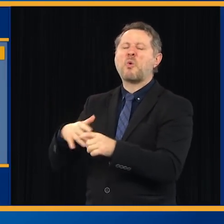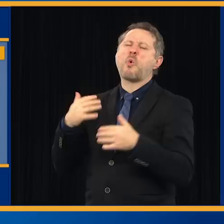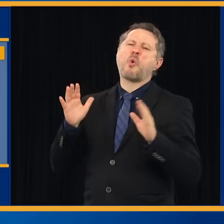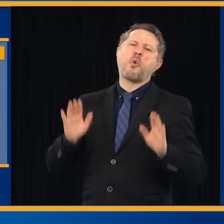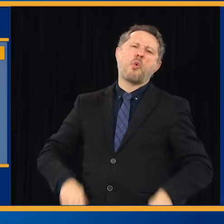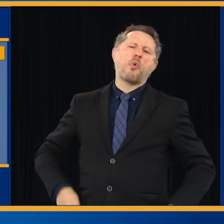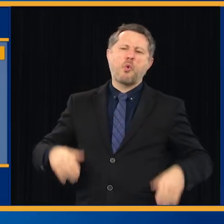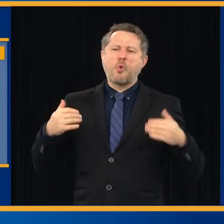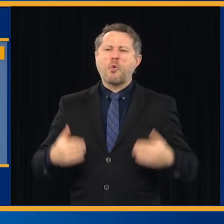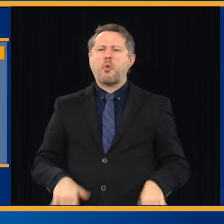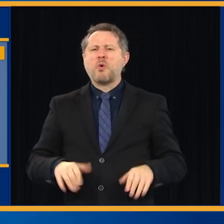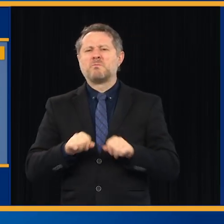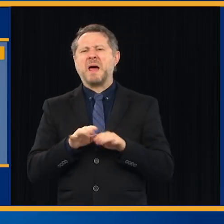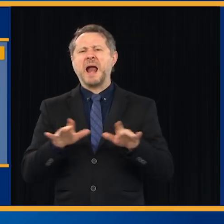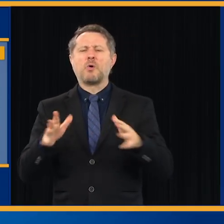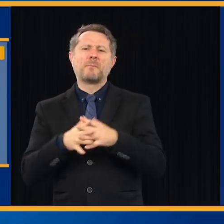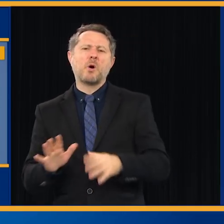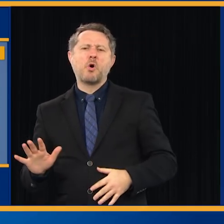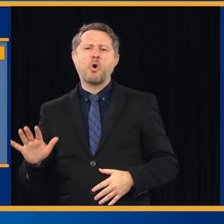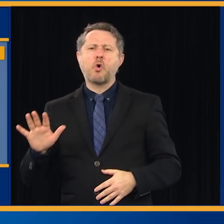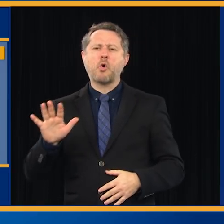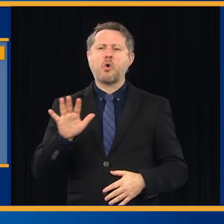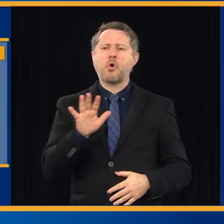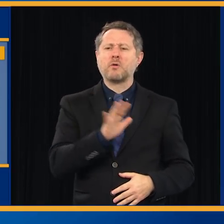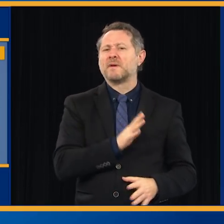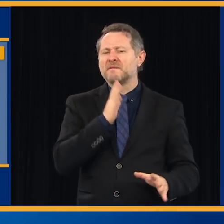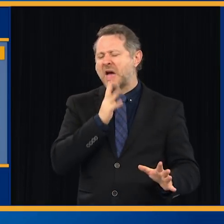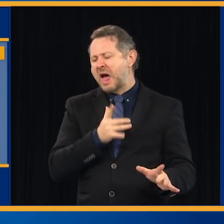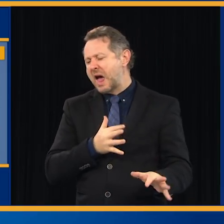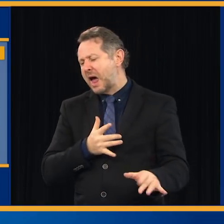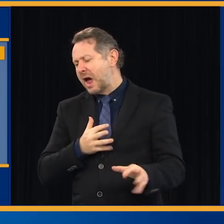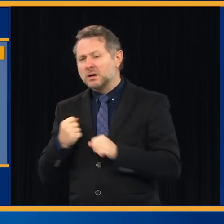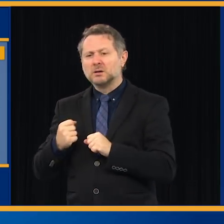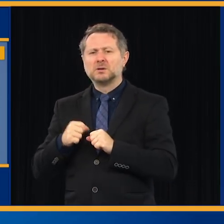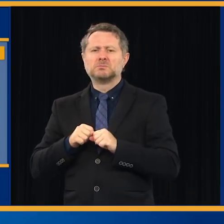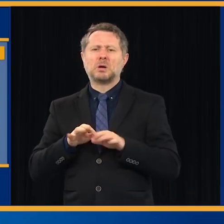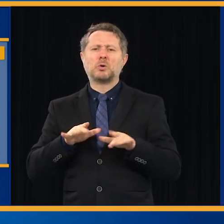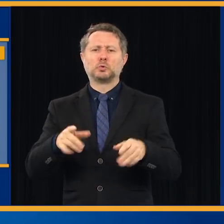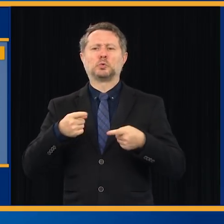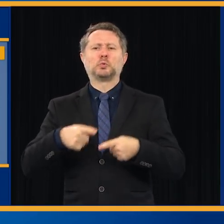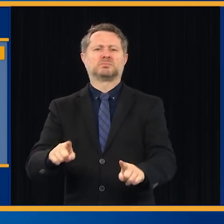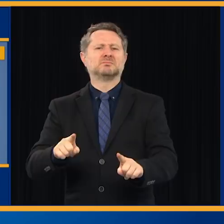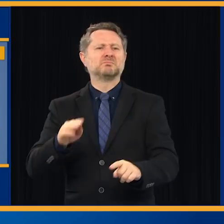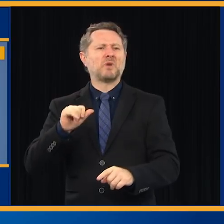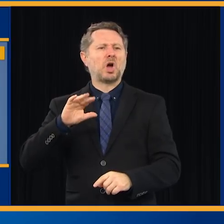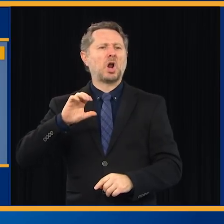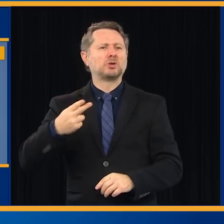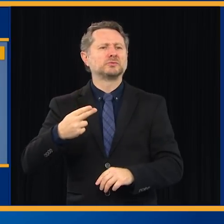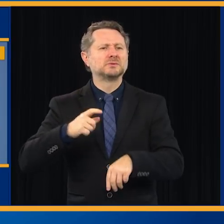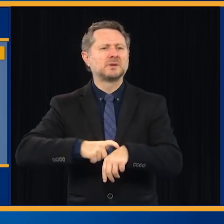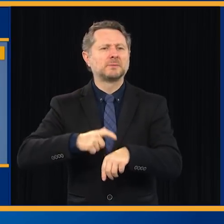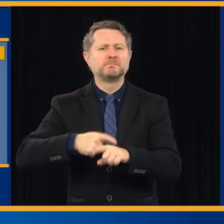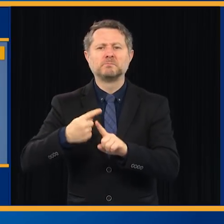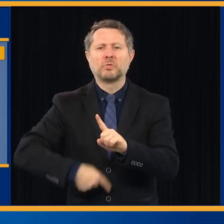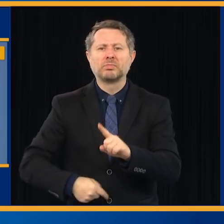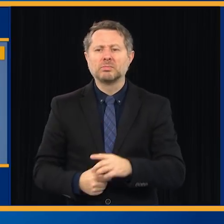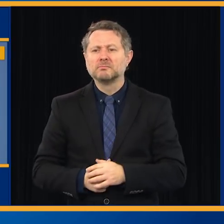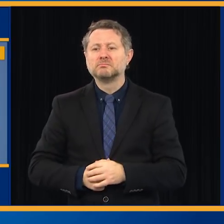the initiation and acceleration of domestic COVID cases in March. Extensive travel from